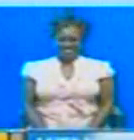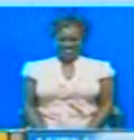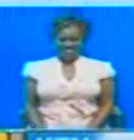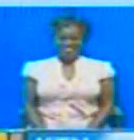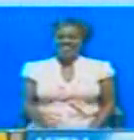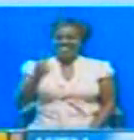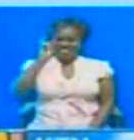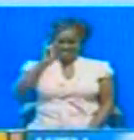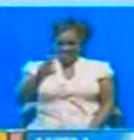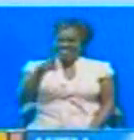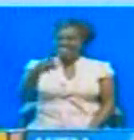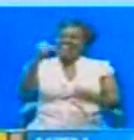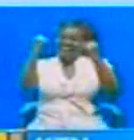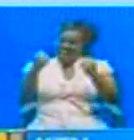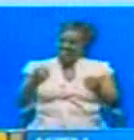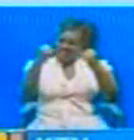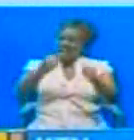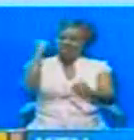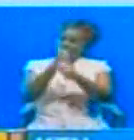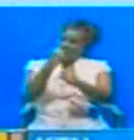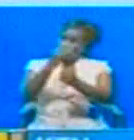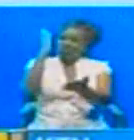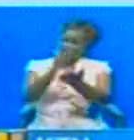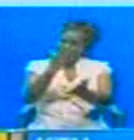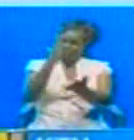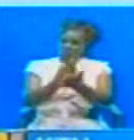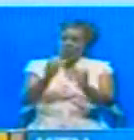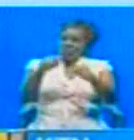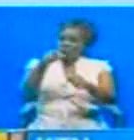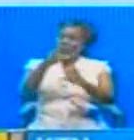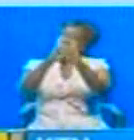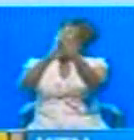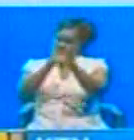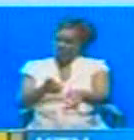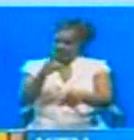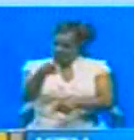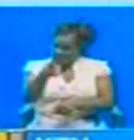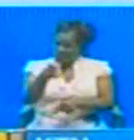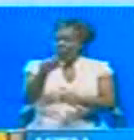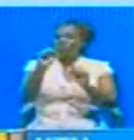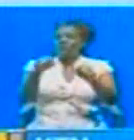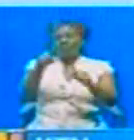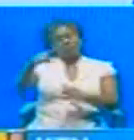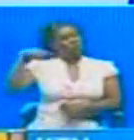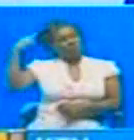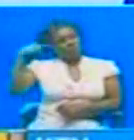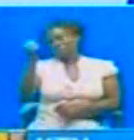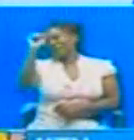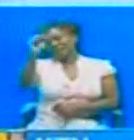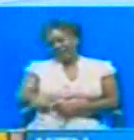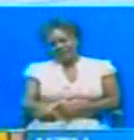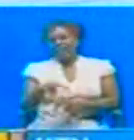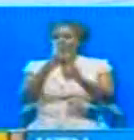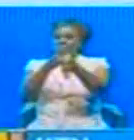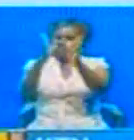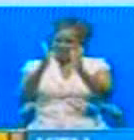As you can see, ours is a tough job. I mean, if you can be a reporter for a day, you literally go crazy. Our